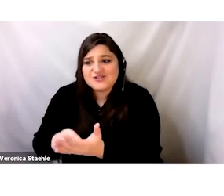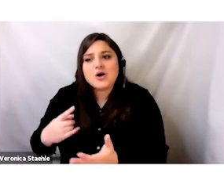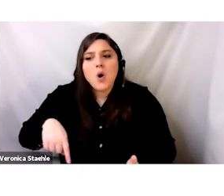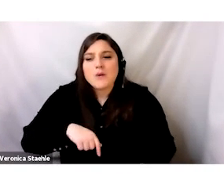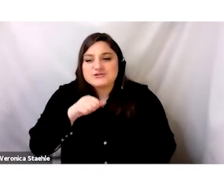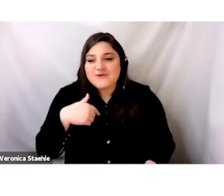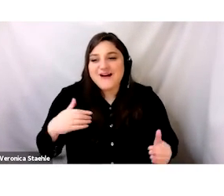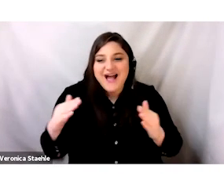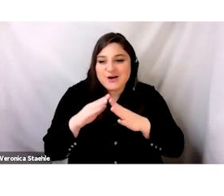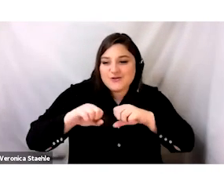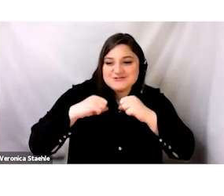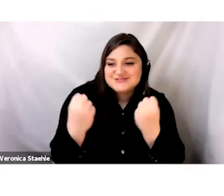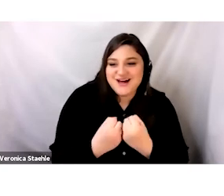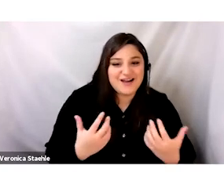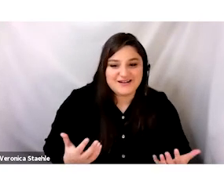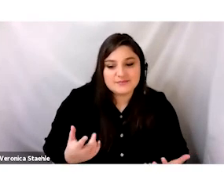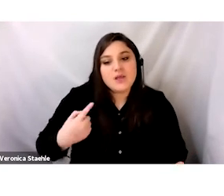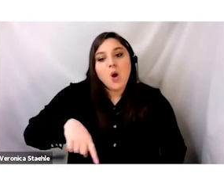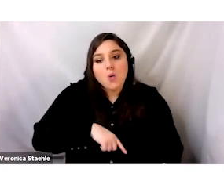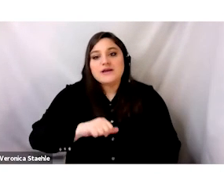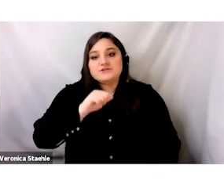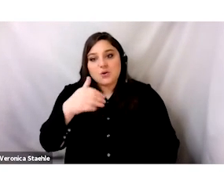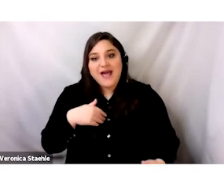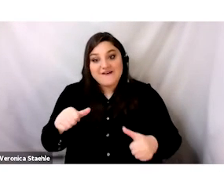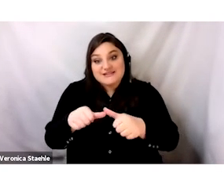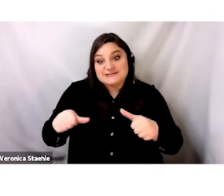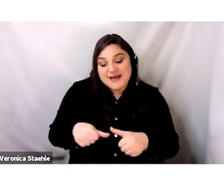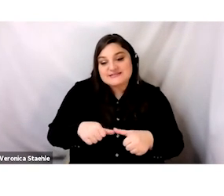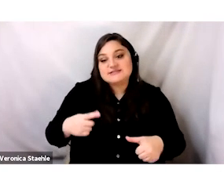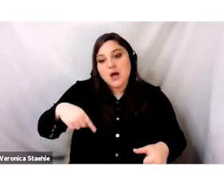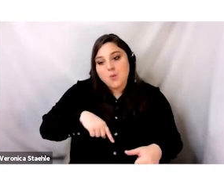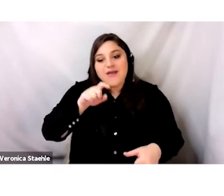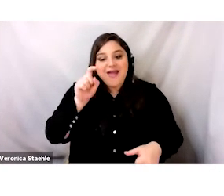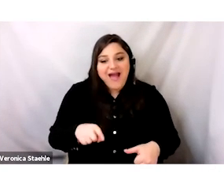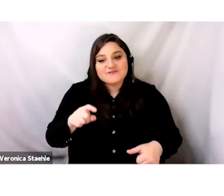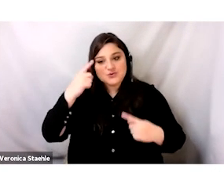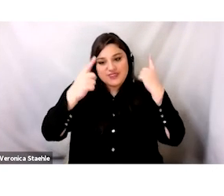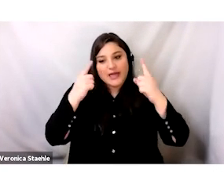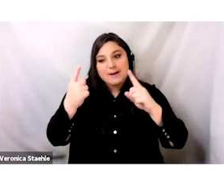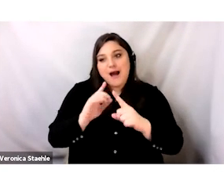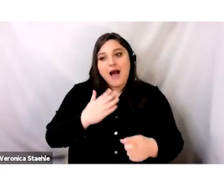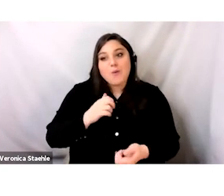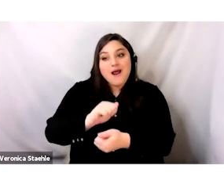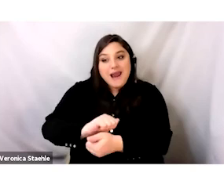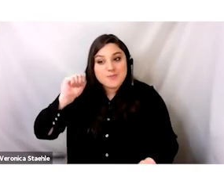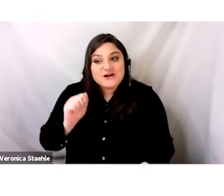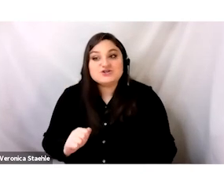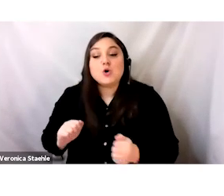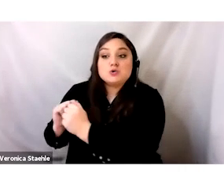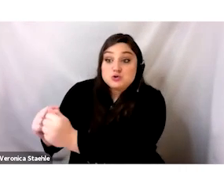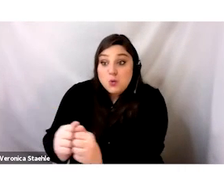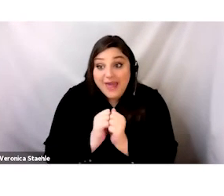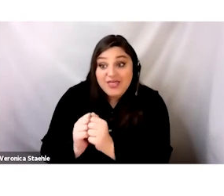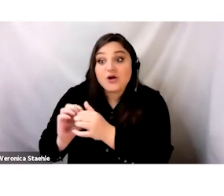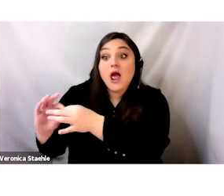have spaces of individual liberation, but we also need to remember that we are working towards collective liberation. And so we are